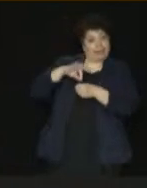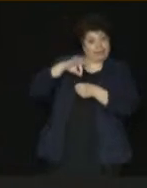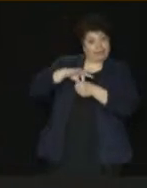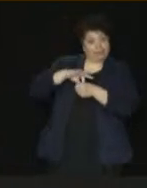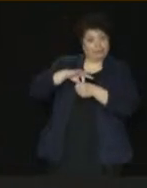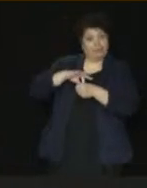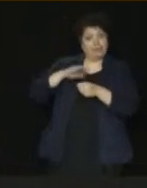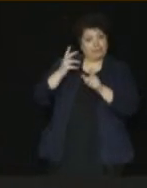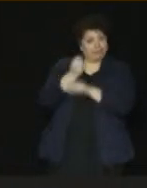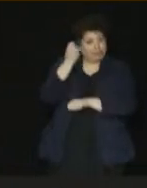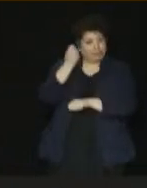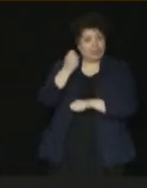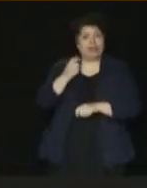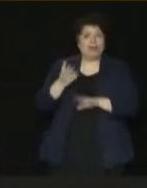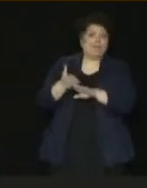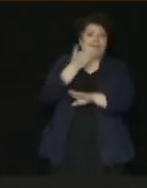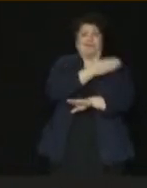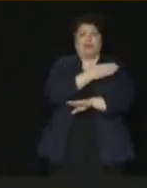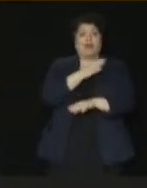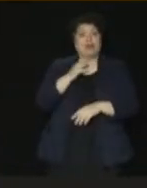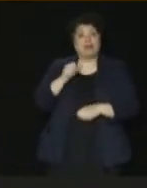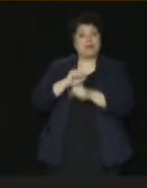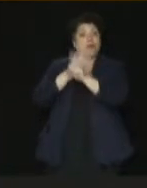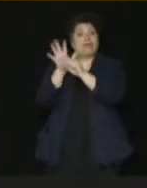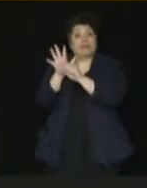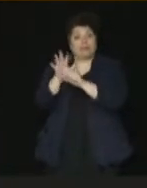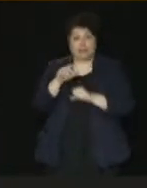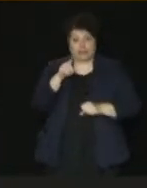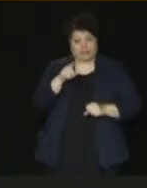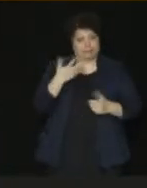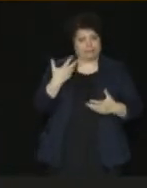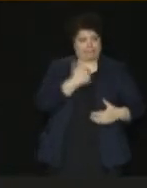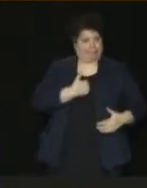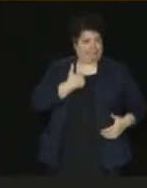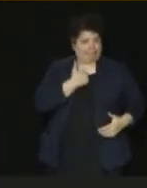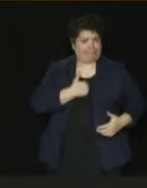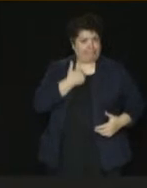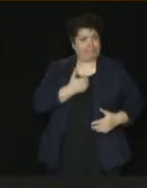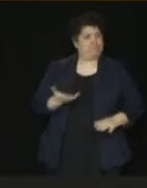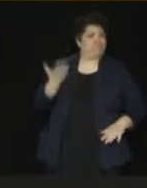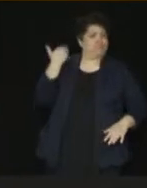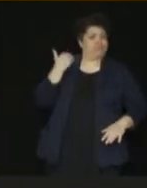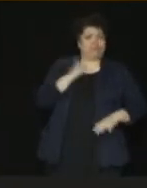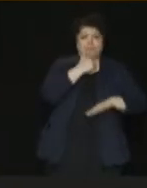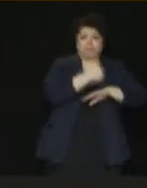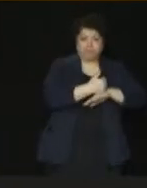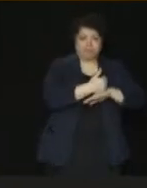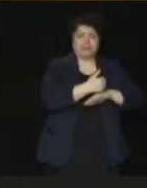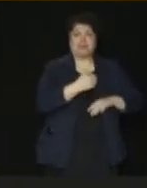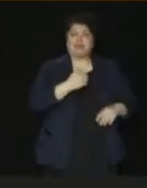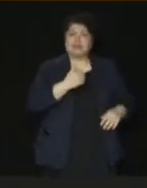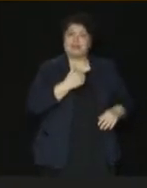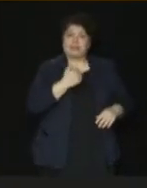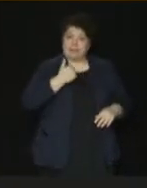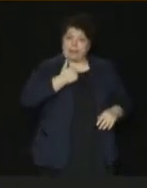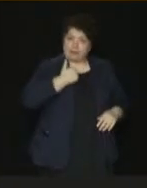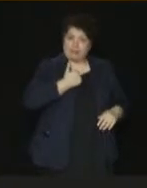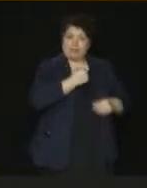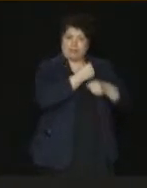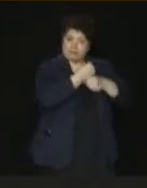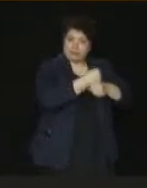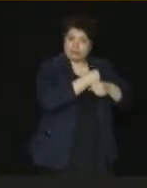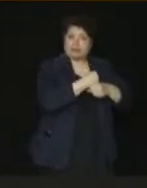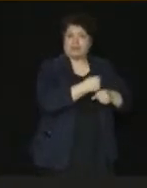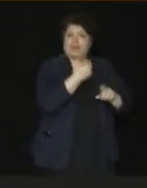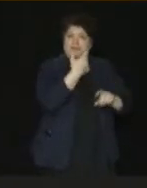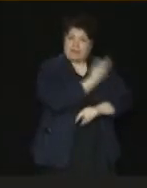before the beginning of the pandemic, do you regret not building these facilities to establish domestic capacity earlier? Because then